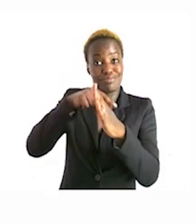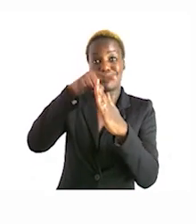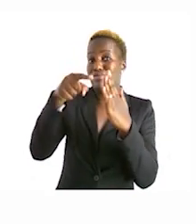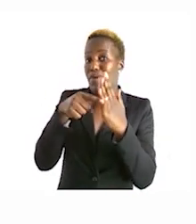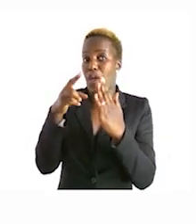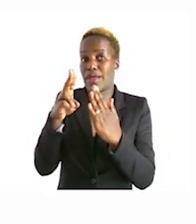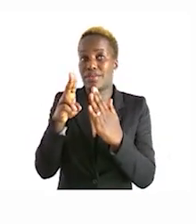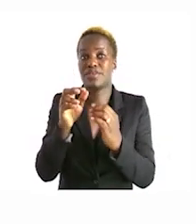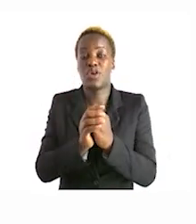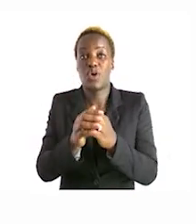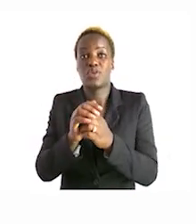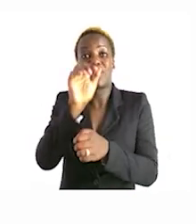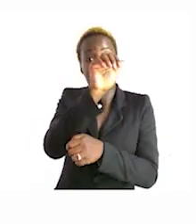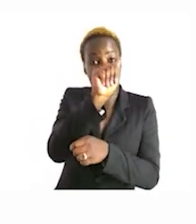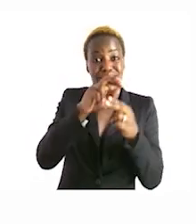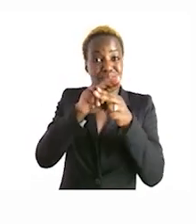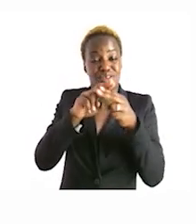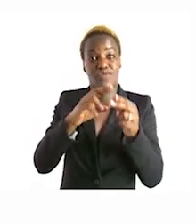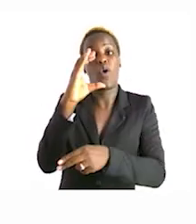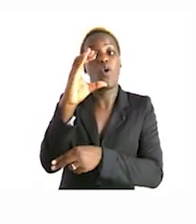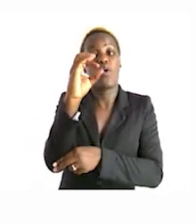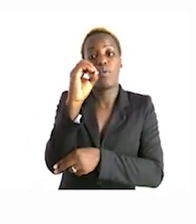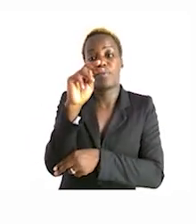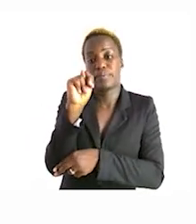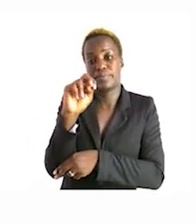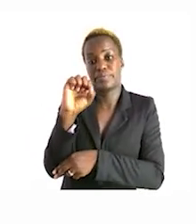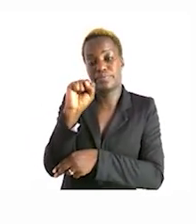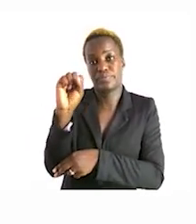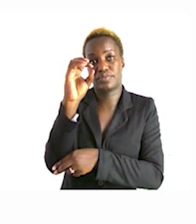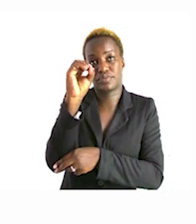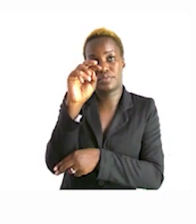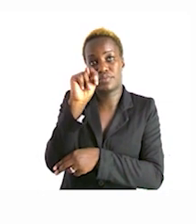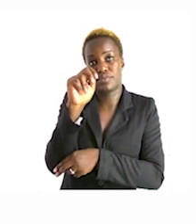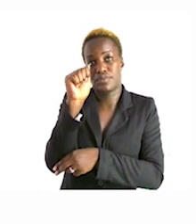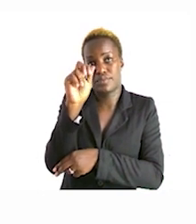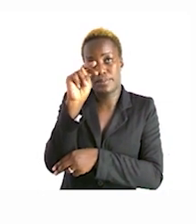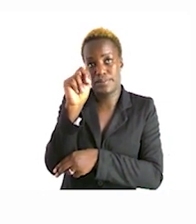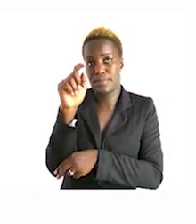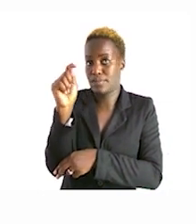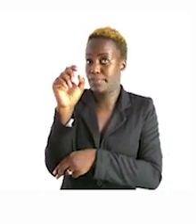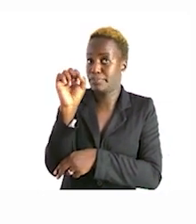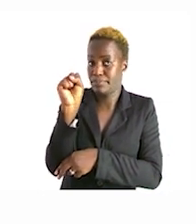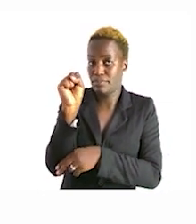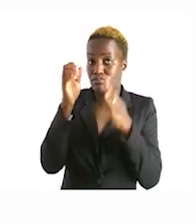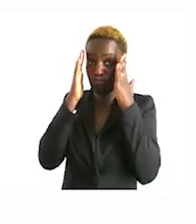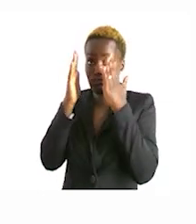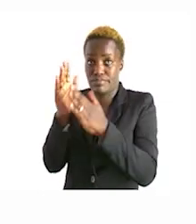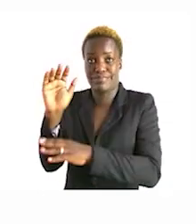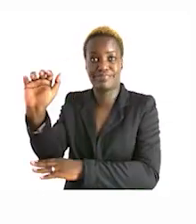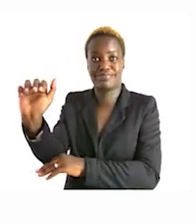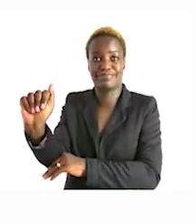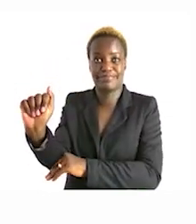we have 5 vowels, and the rest of the 21 letters of the alphabet, we use the letter A